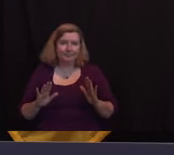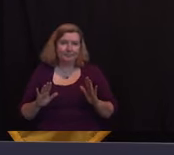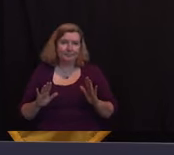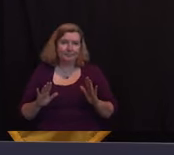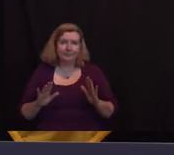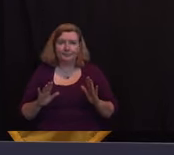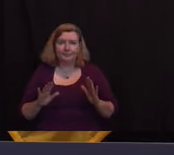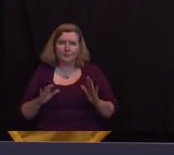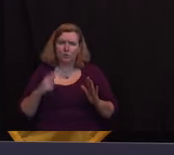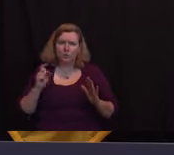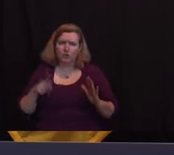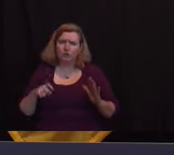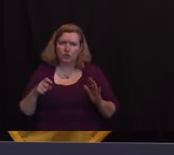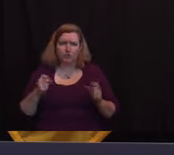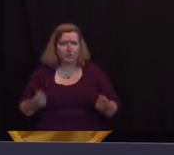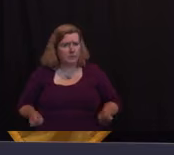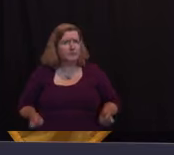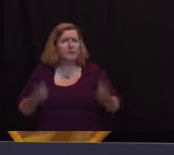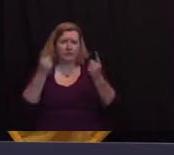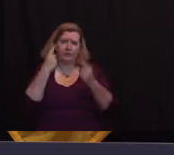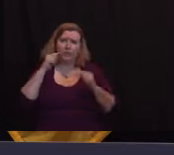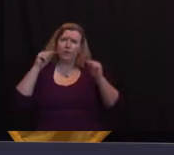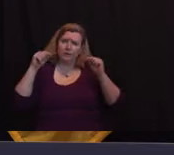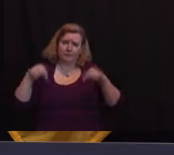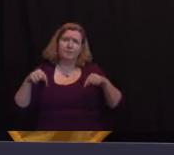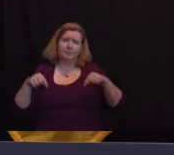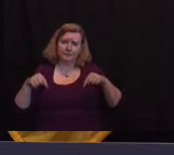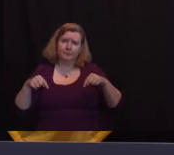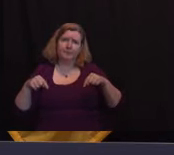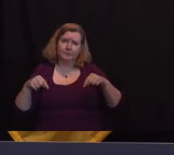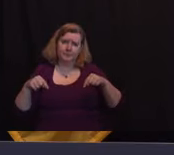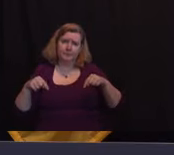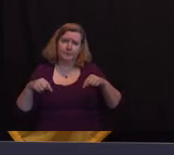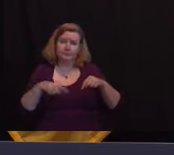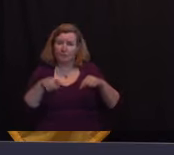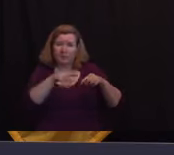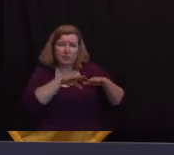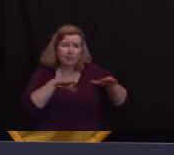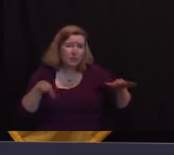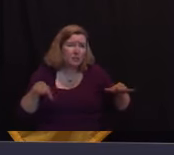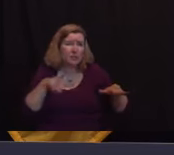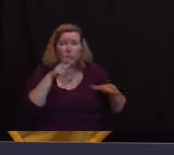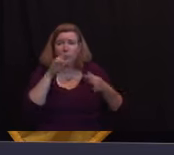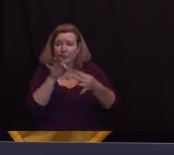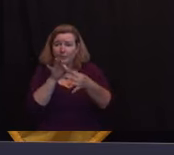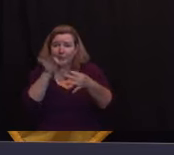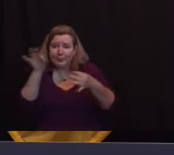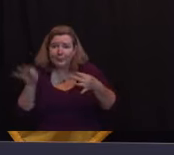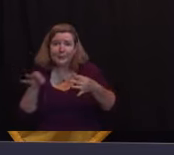shouldn't be willing to throw at these folks and their families. So